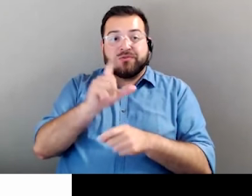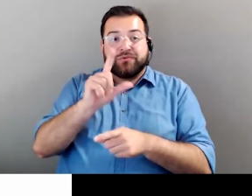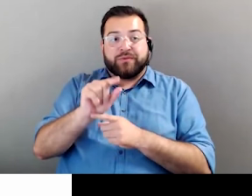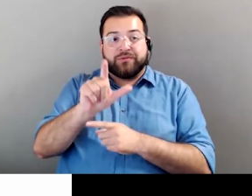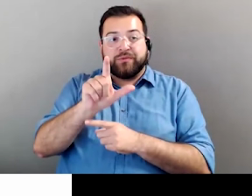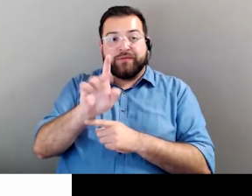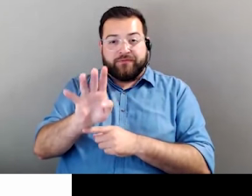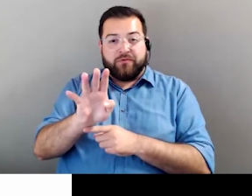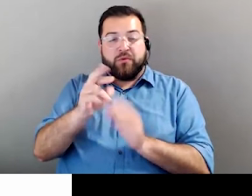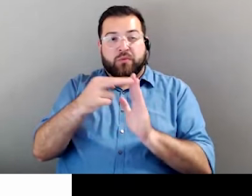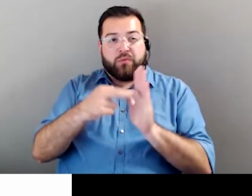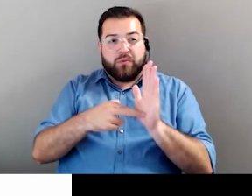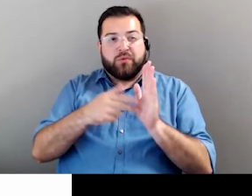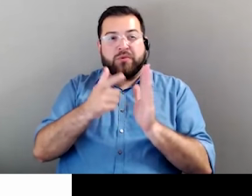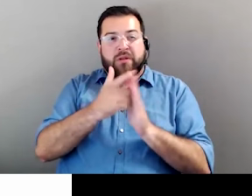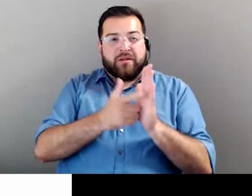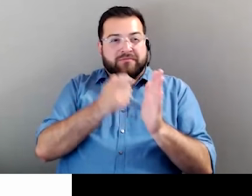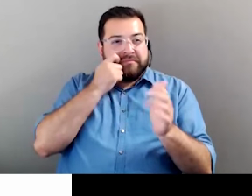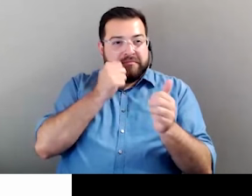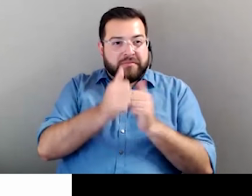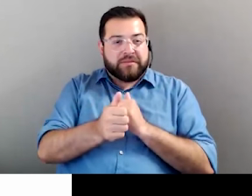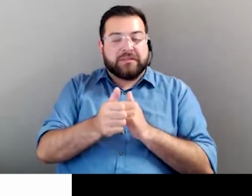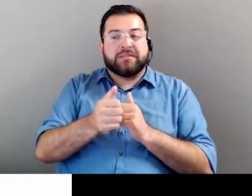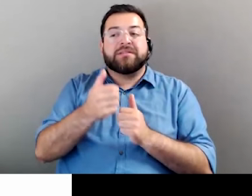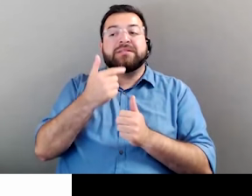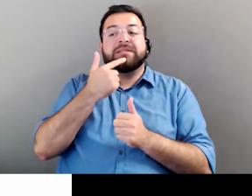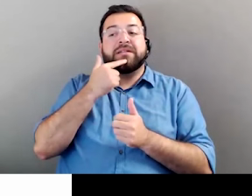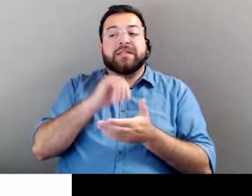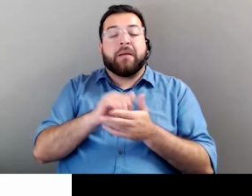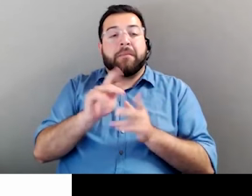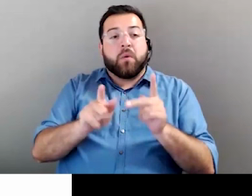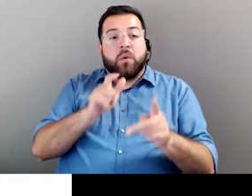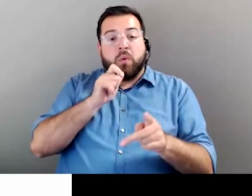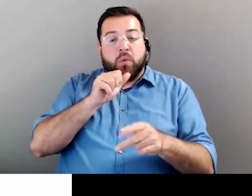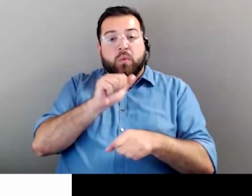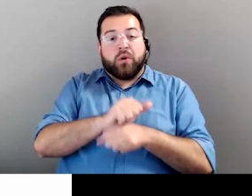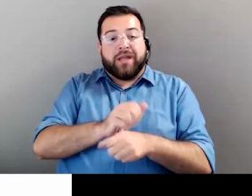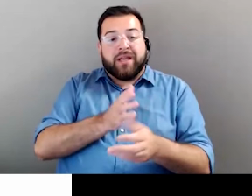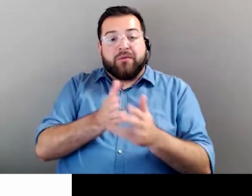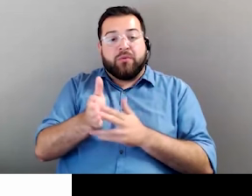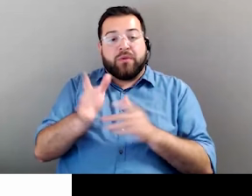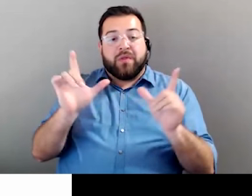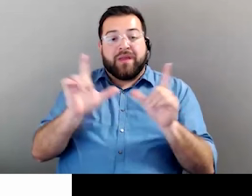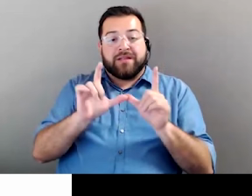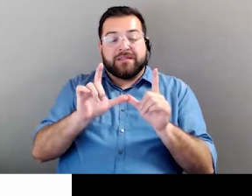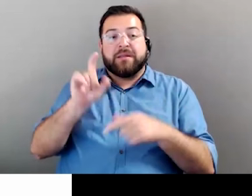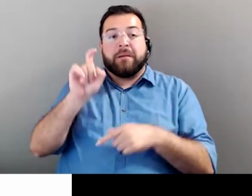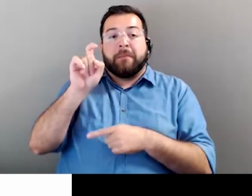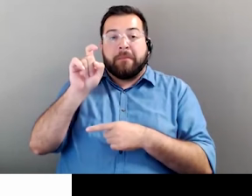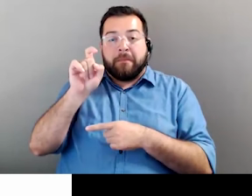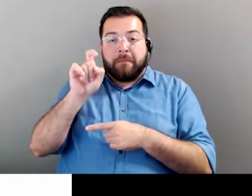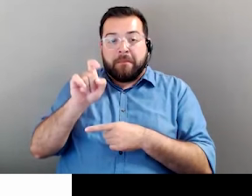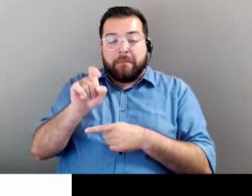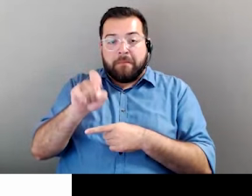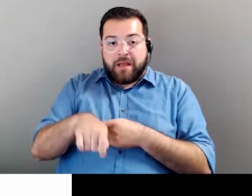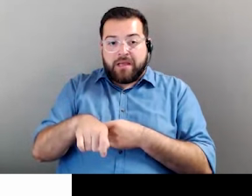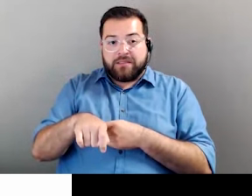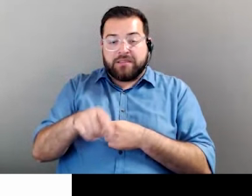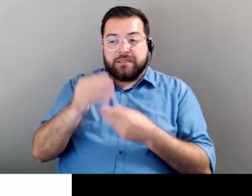do state that people acting under their license have to give that student or that